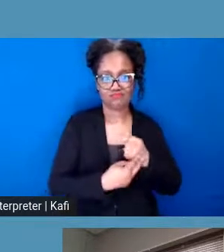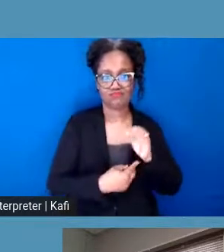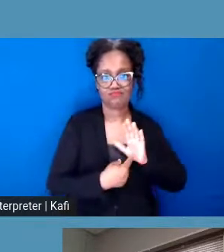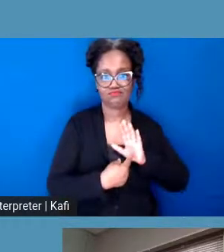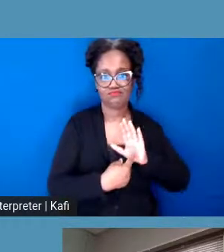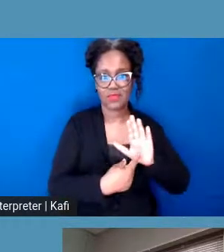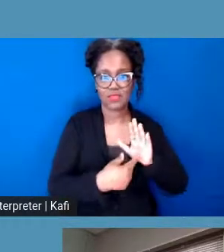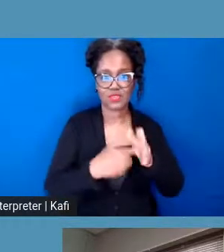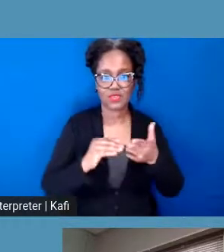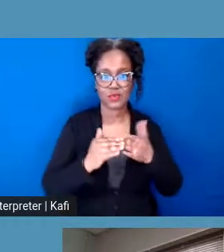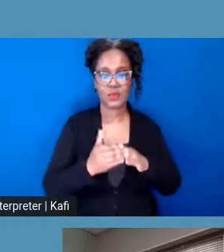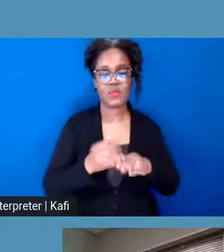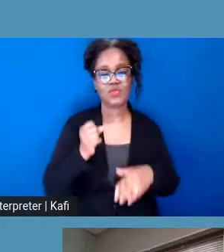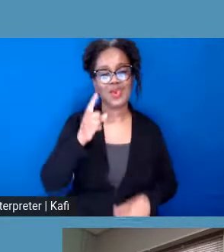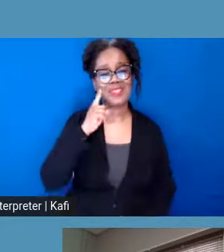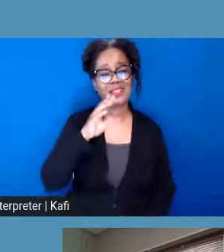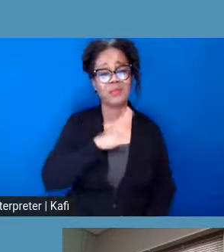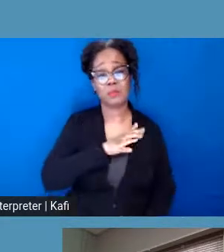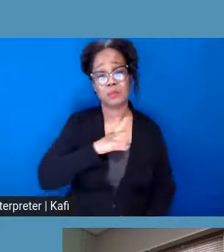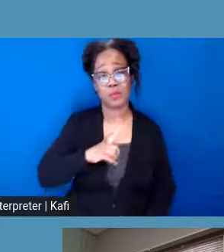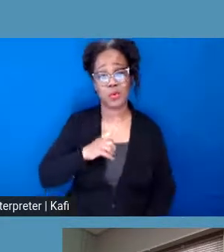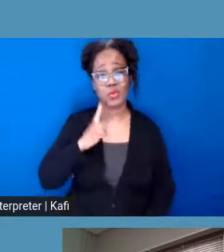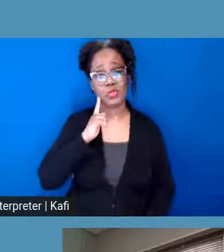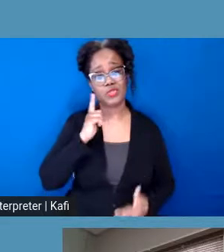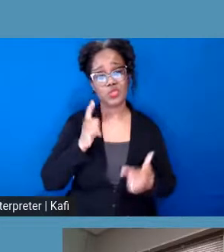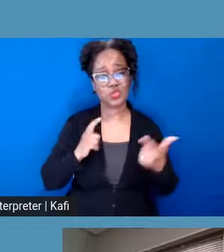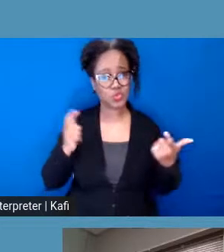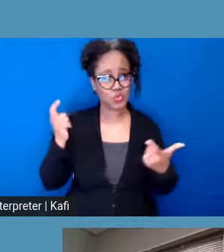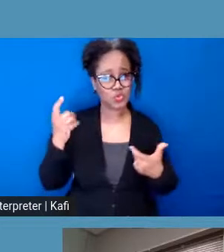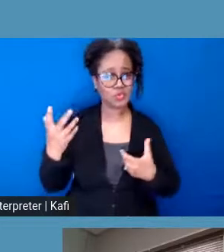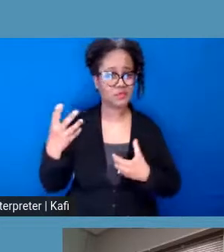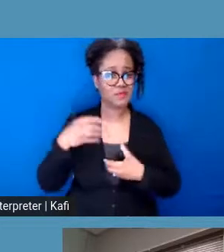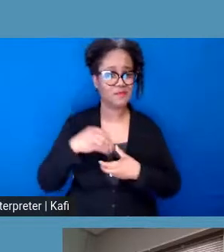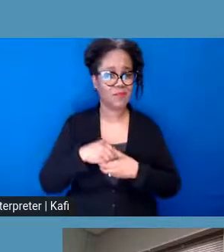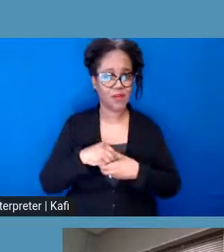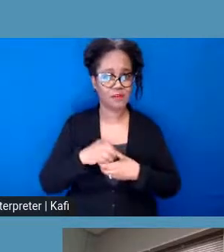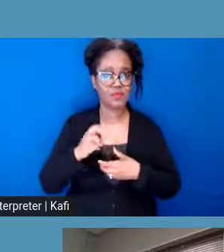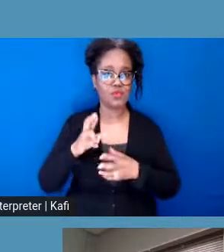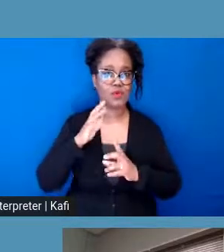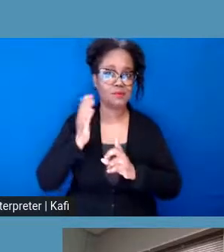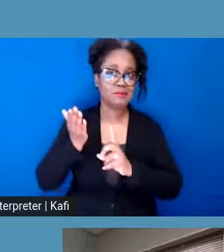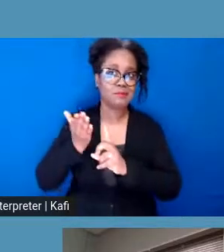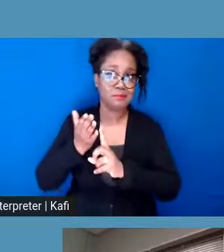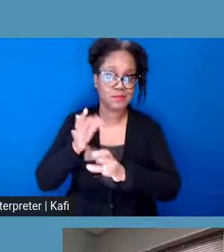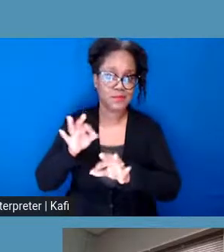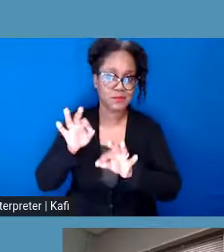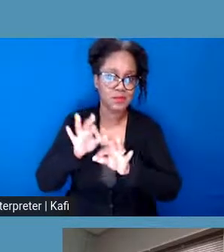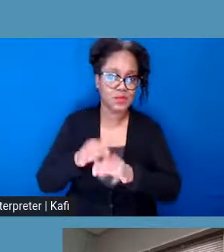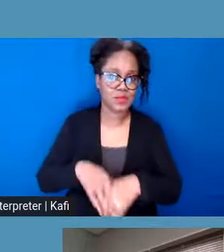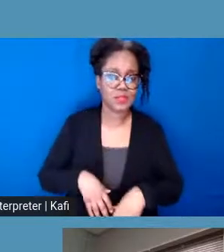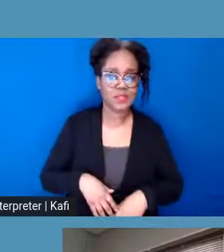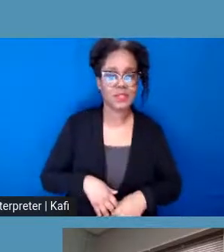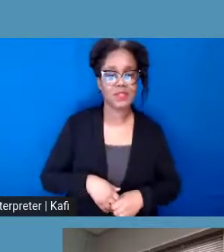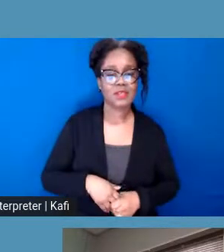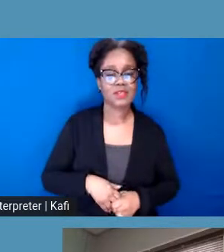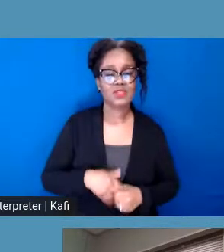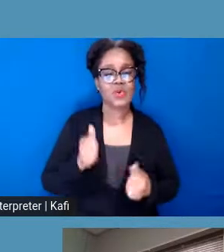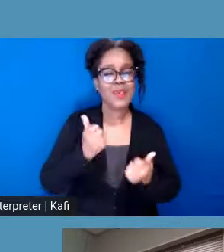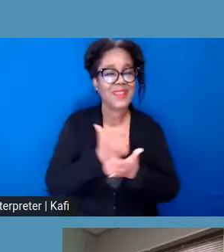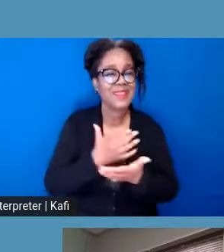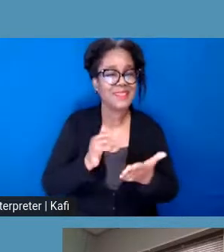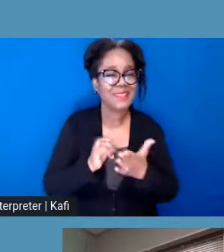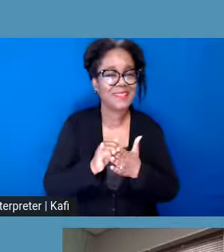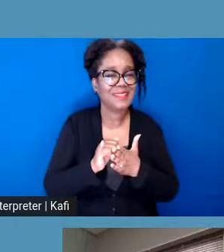has a pretty big buy-in, I think, for accessibility. So anything that has that name or makes things easier for people to get to the collection, I was